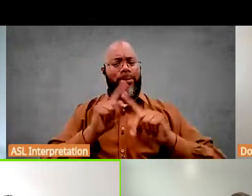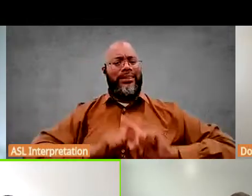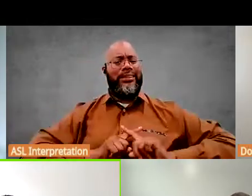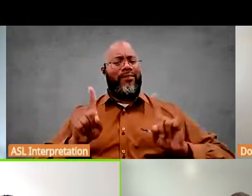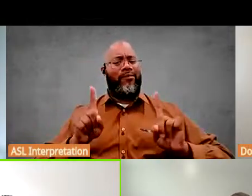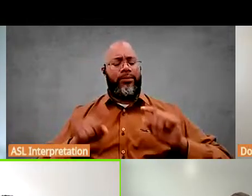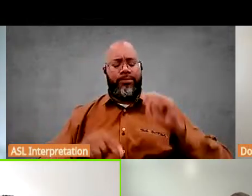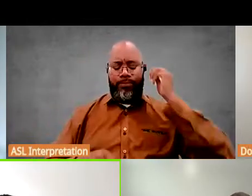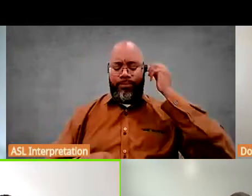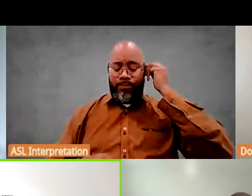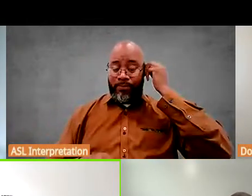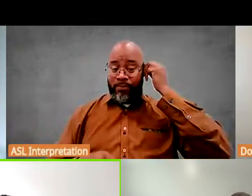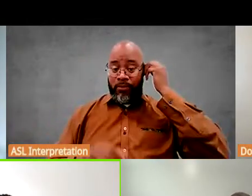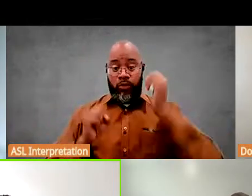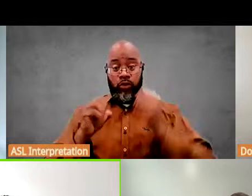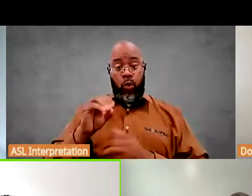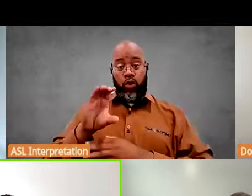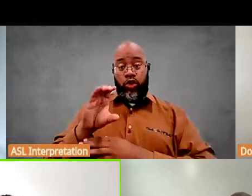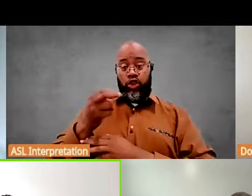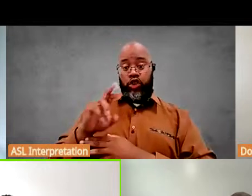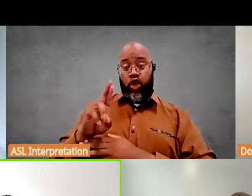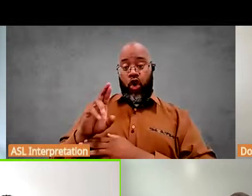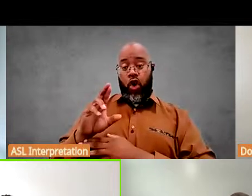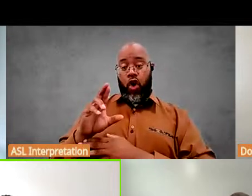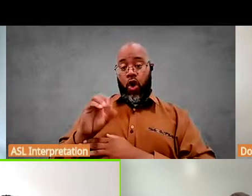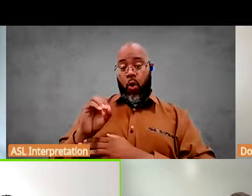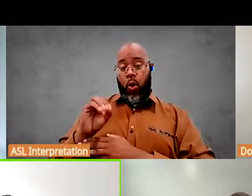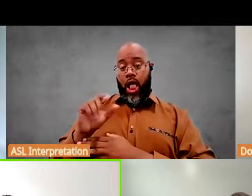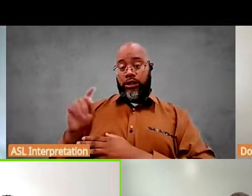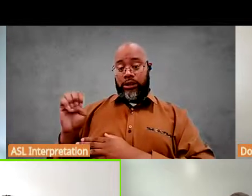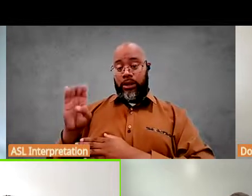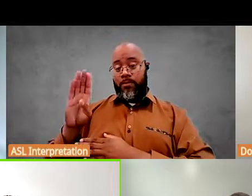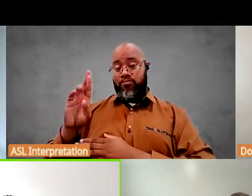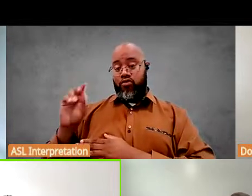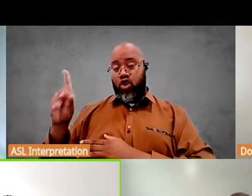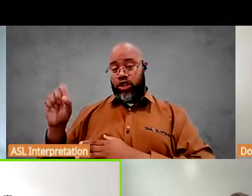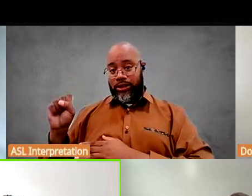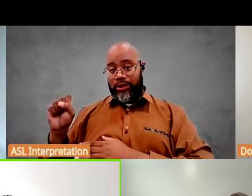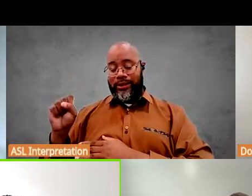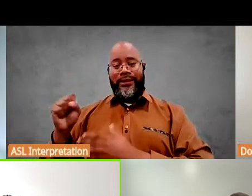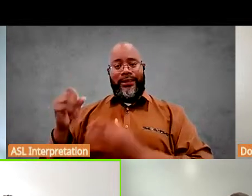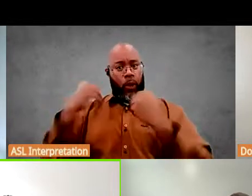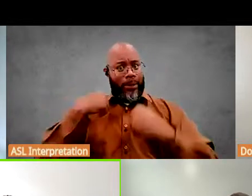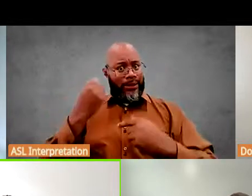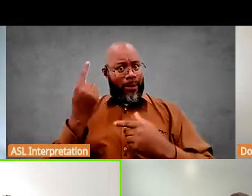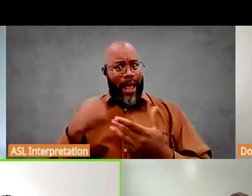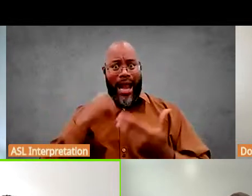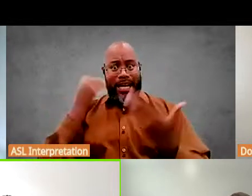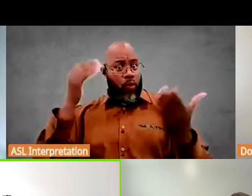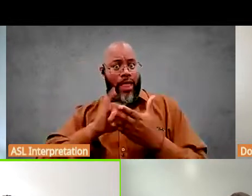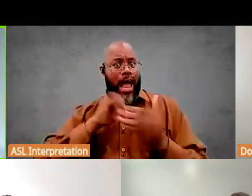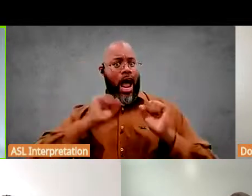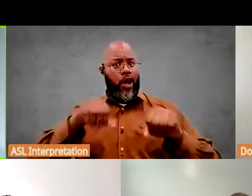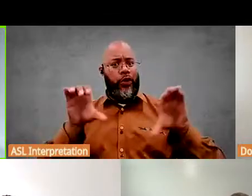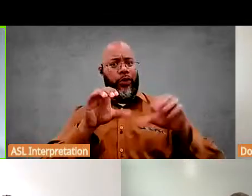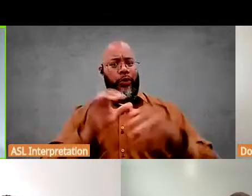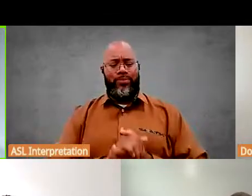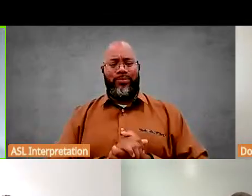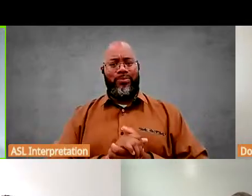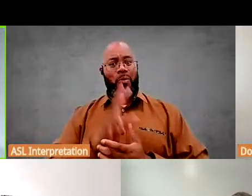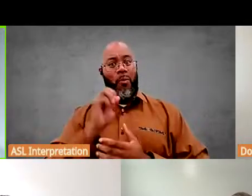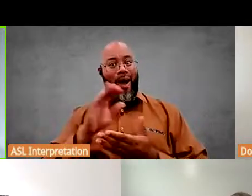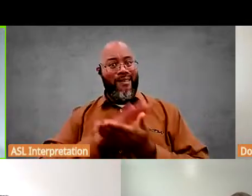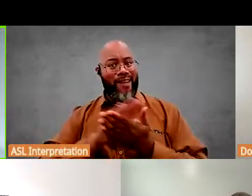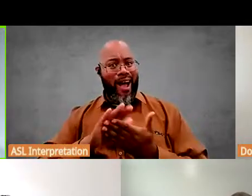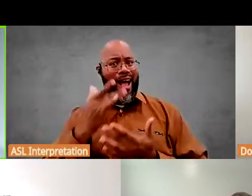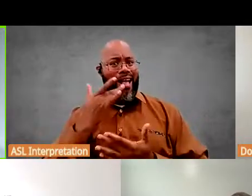So Charlotte Brooks, yeah, she told me about something I didn't know I could do. Wow, nice. Lovely to